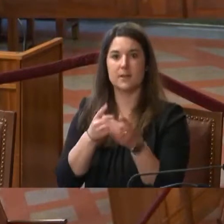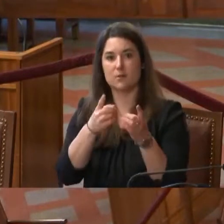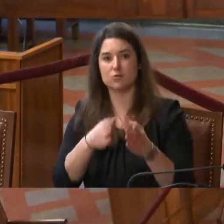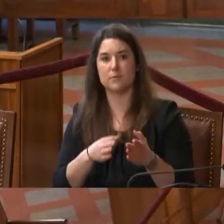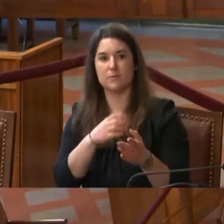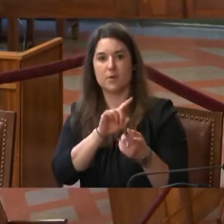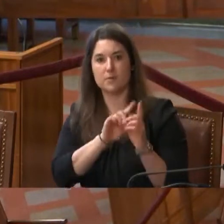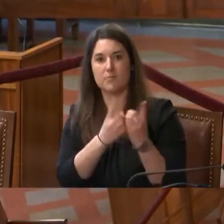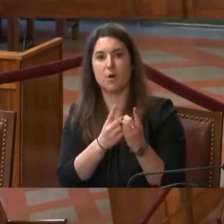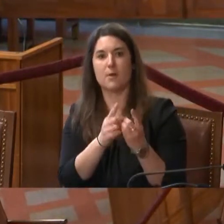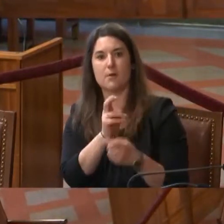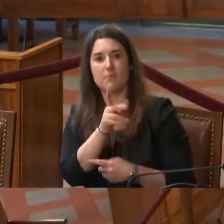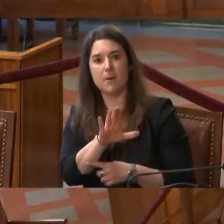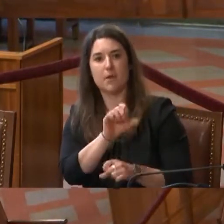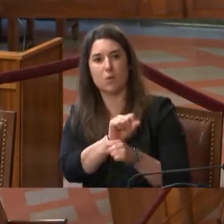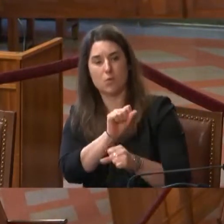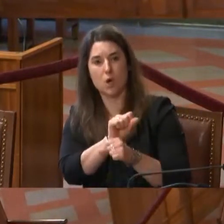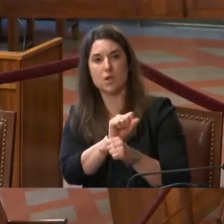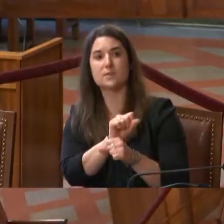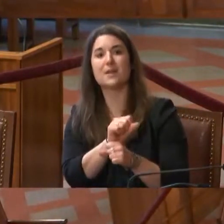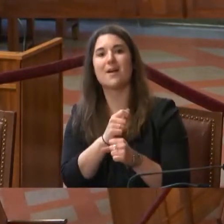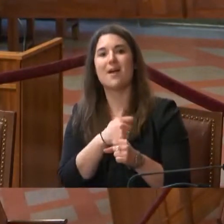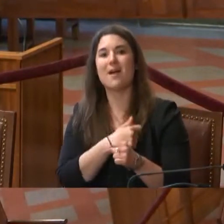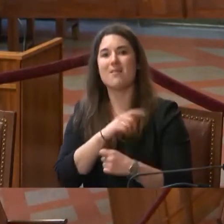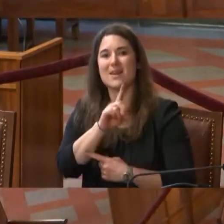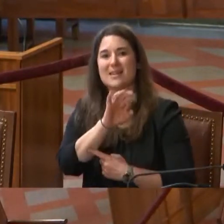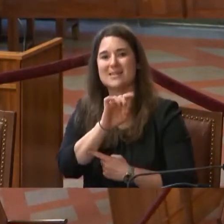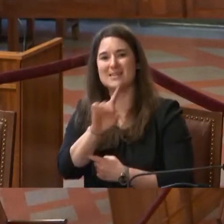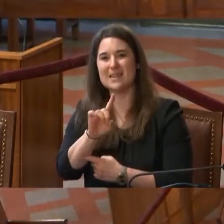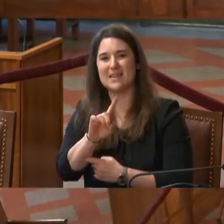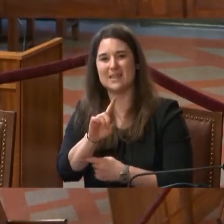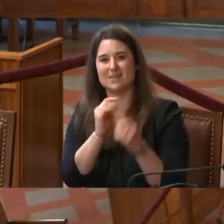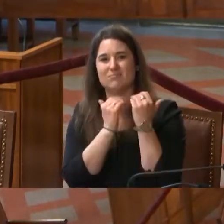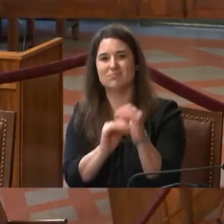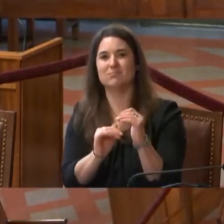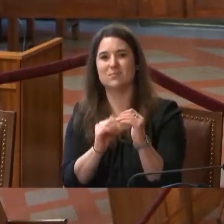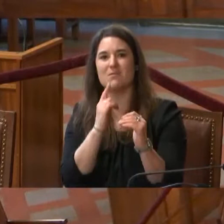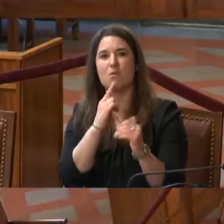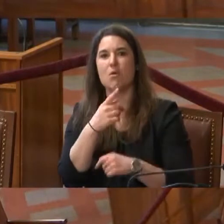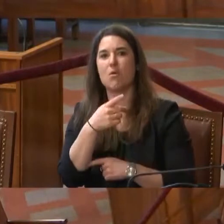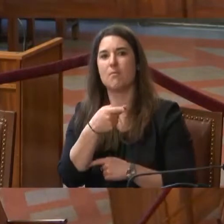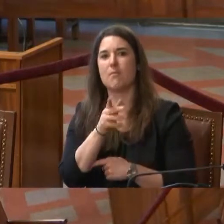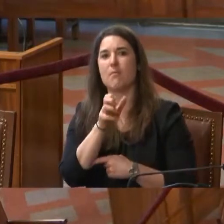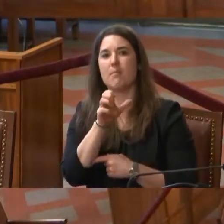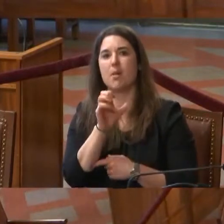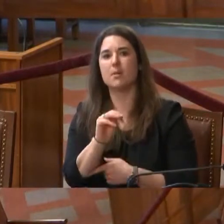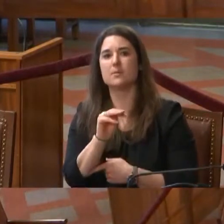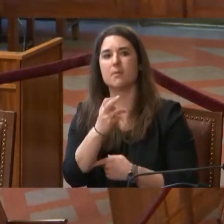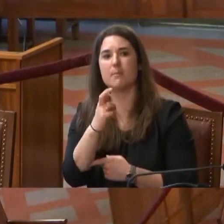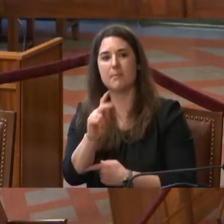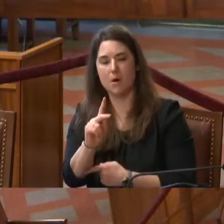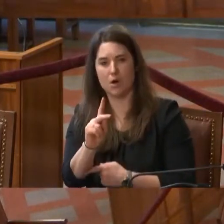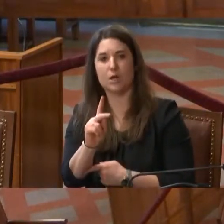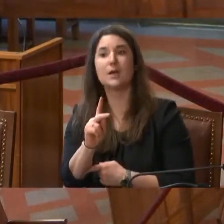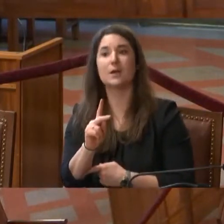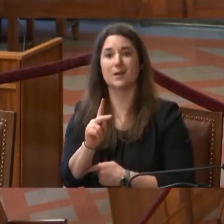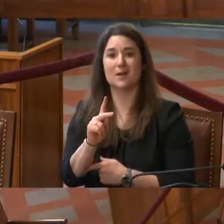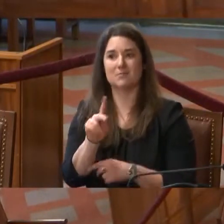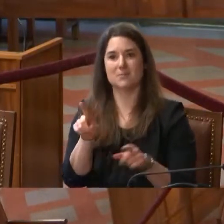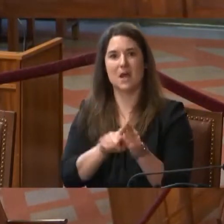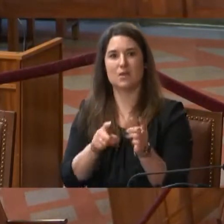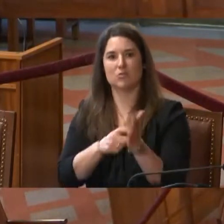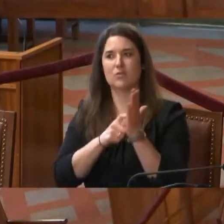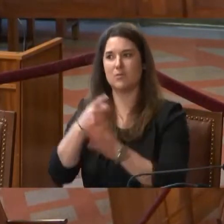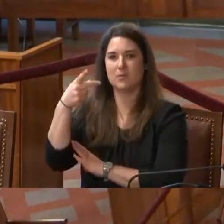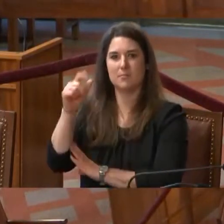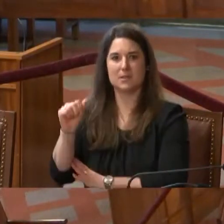the Department of Public Works to place a deed restriction upon Paulson Park and Reitman Park as required by